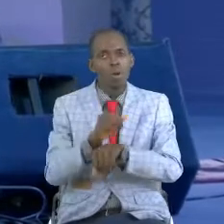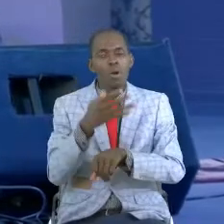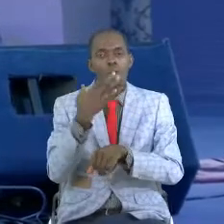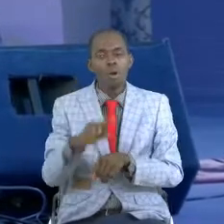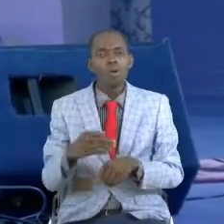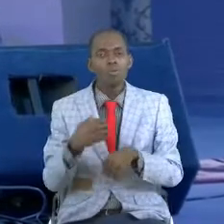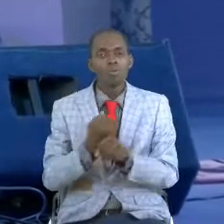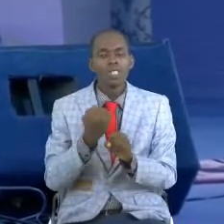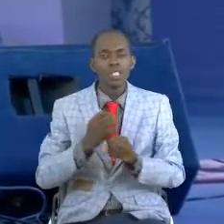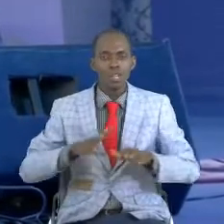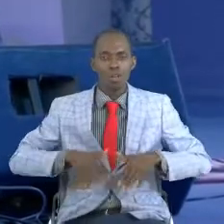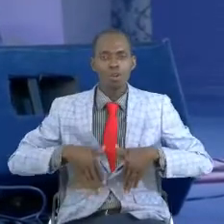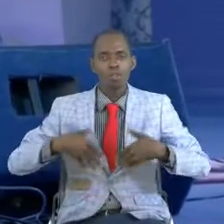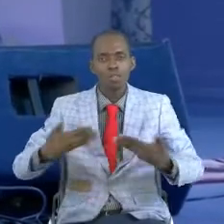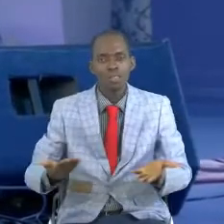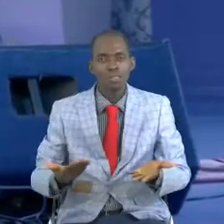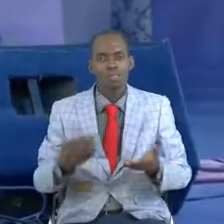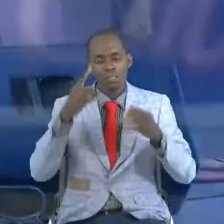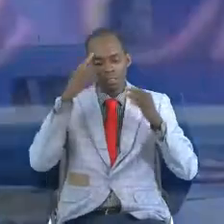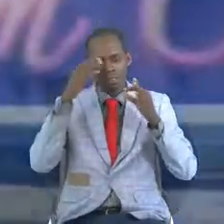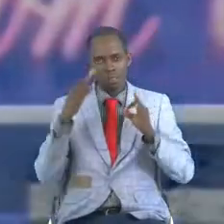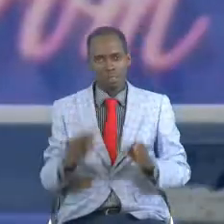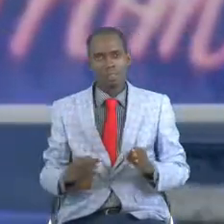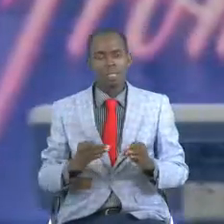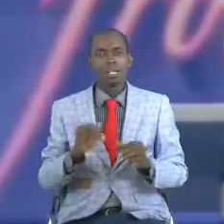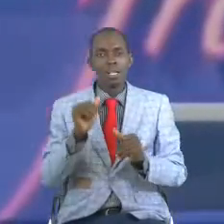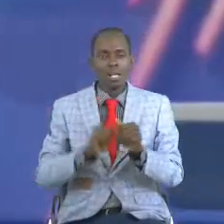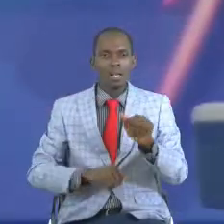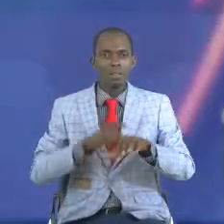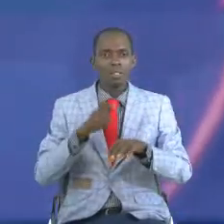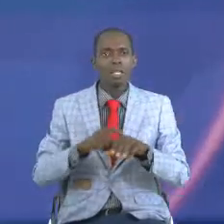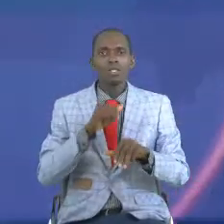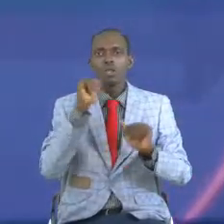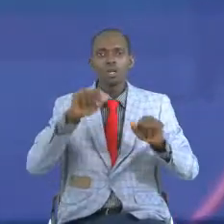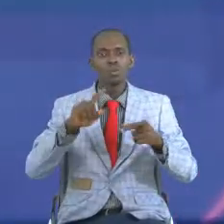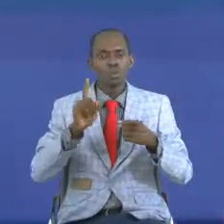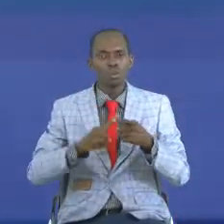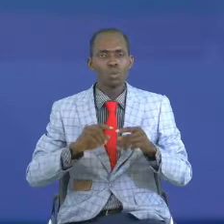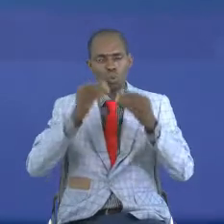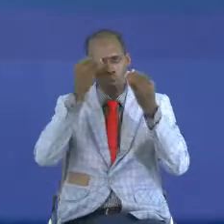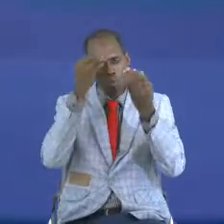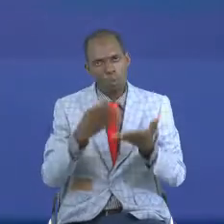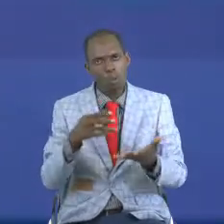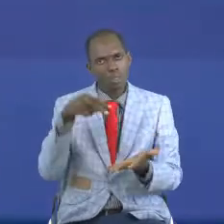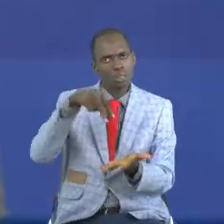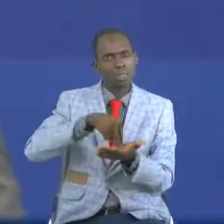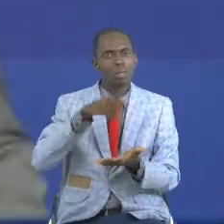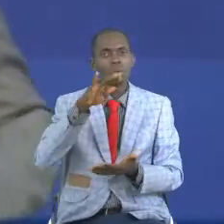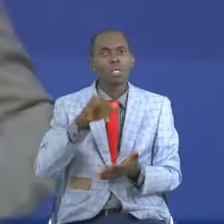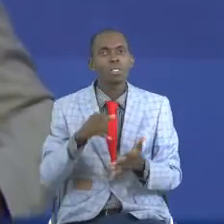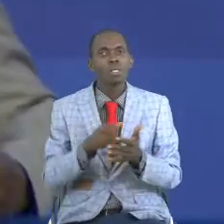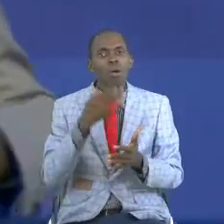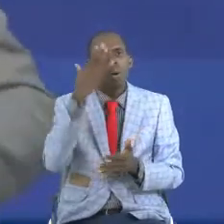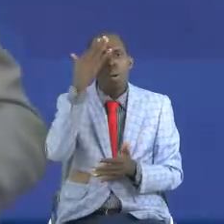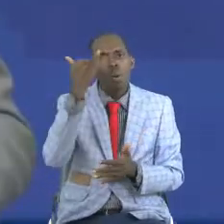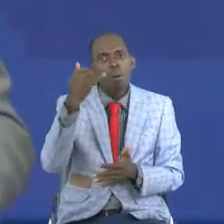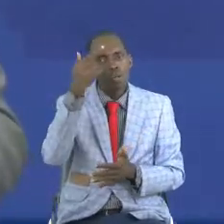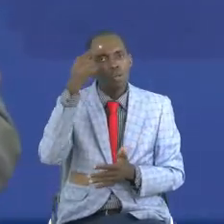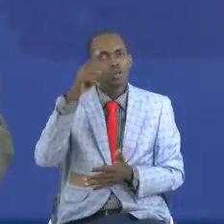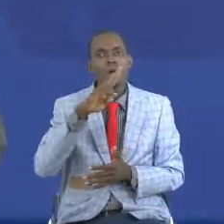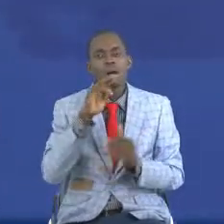a decision and not able to carry that out because you are hopeless and because you